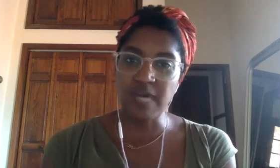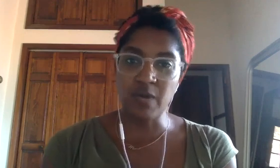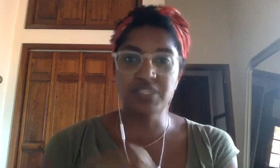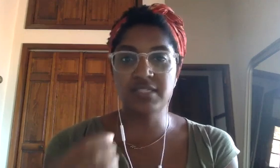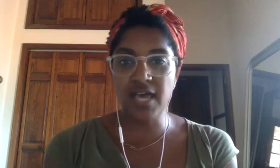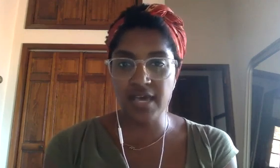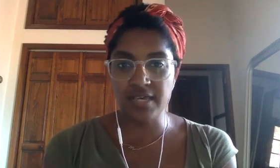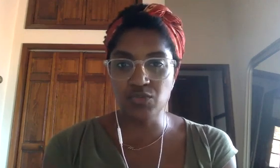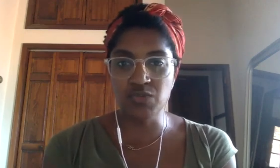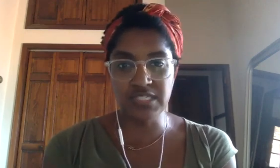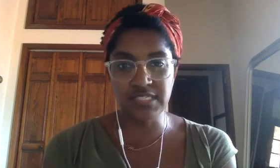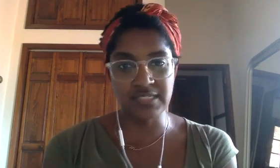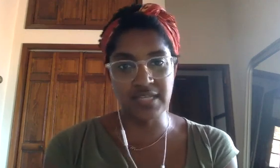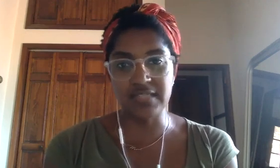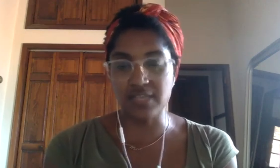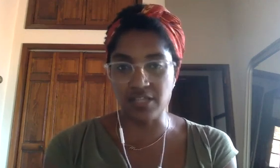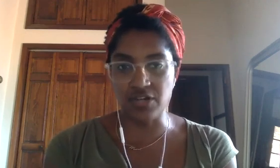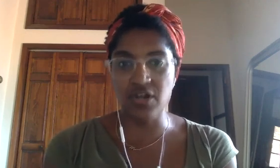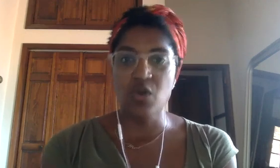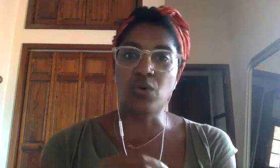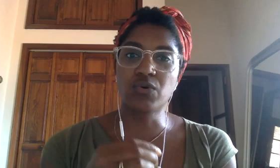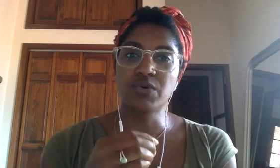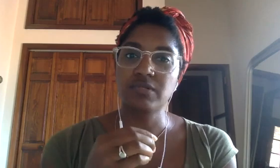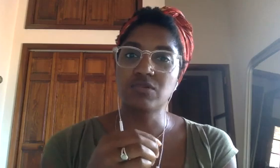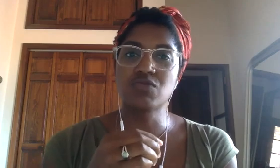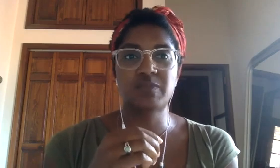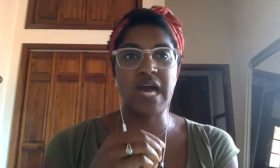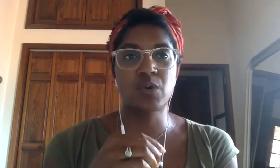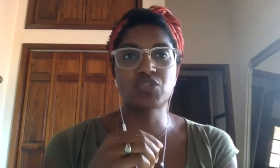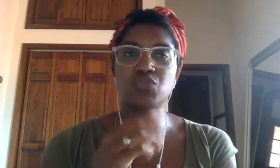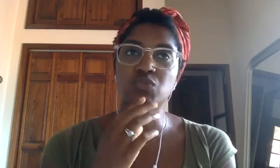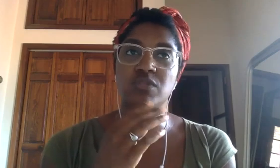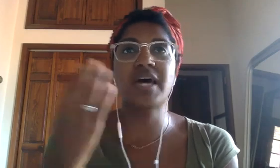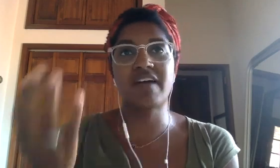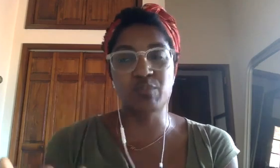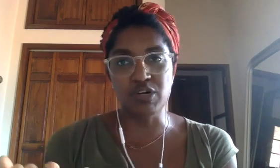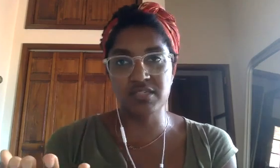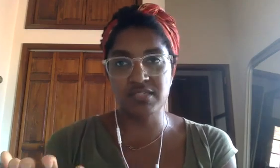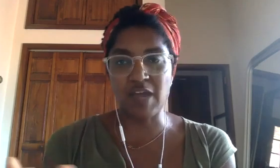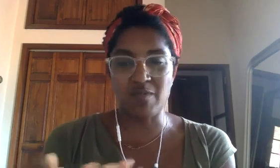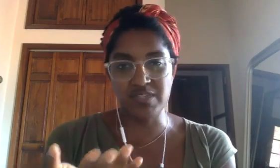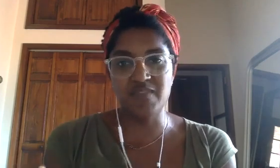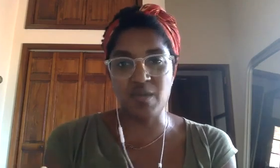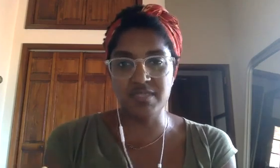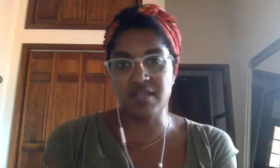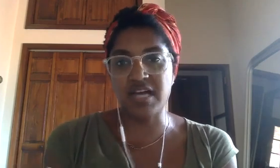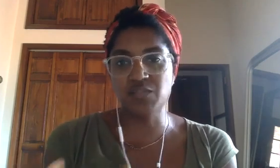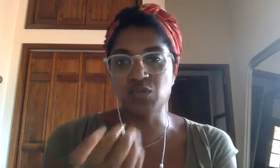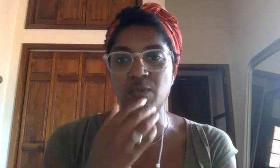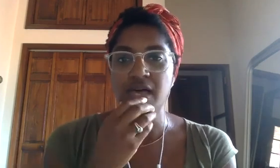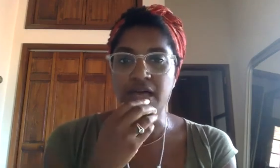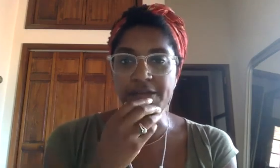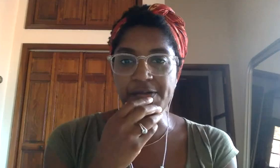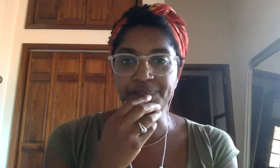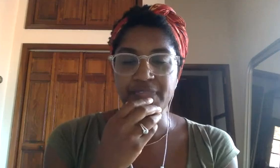has power to decide who is seen as other, or who has power to not have books that represent them in the